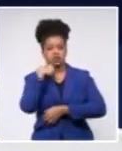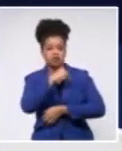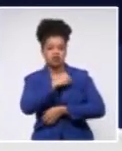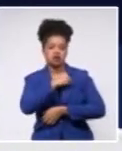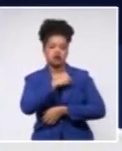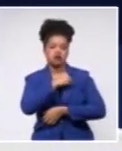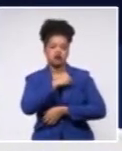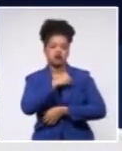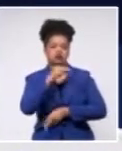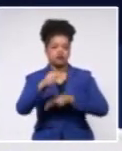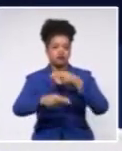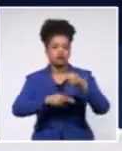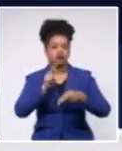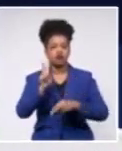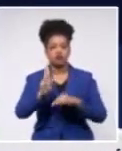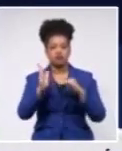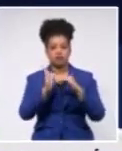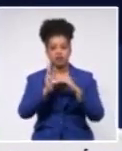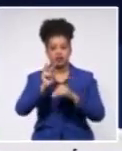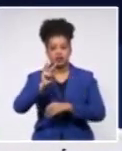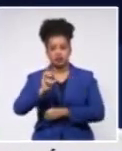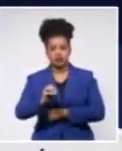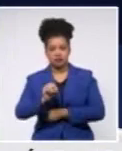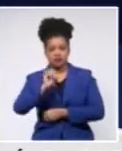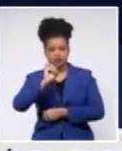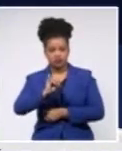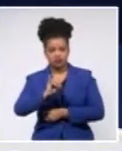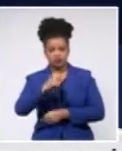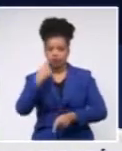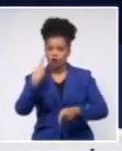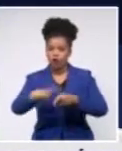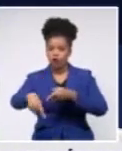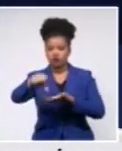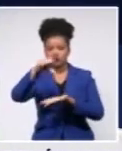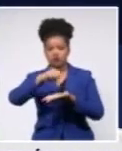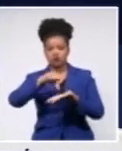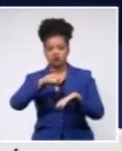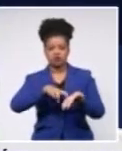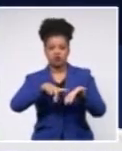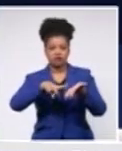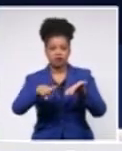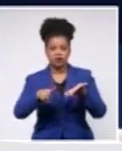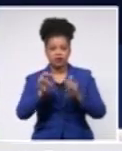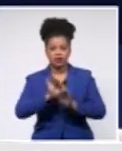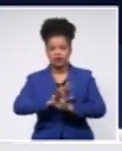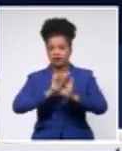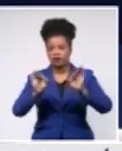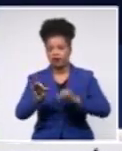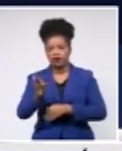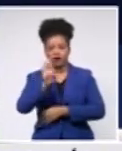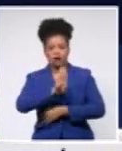906 in Villa Clara's Hygiene, Epidemiology and Microbiology Center,